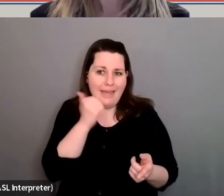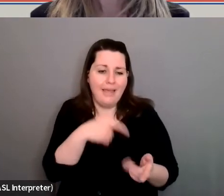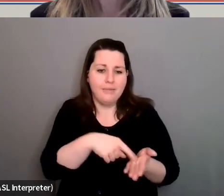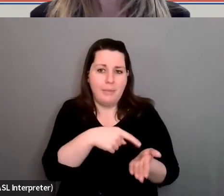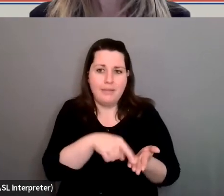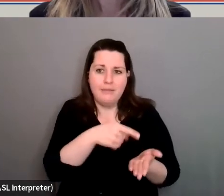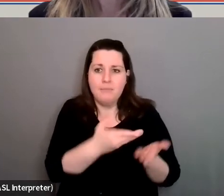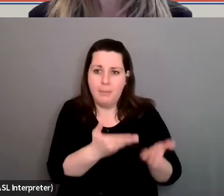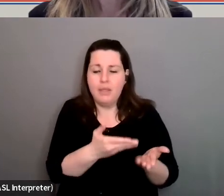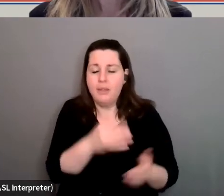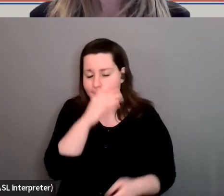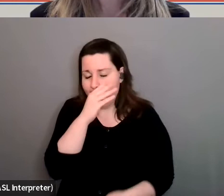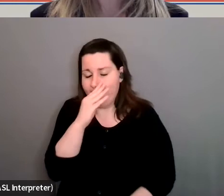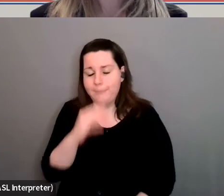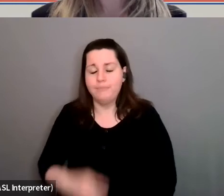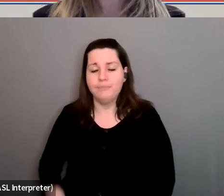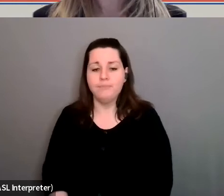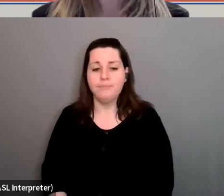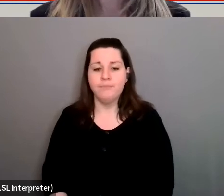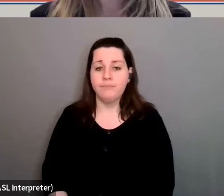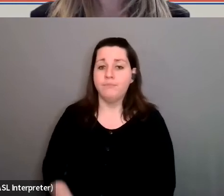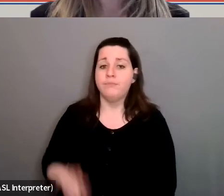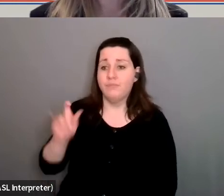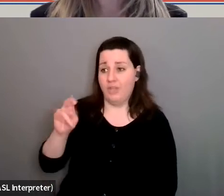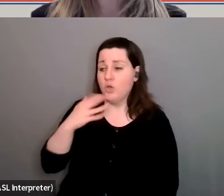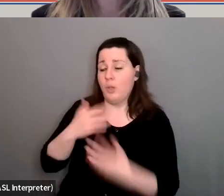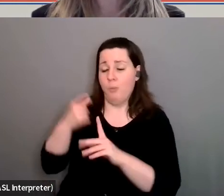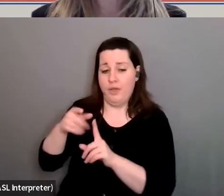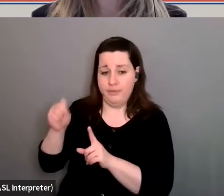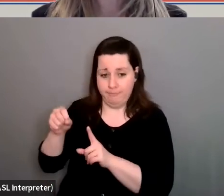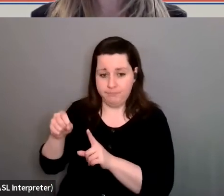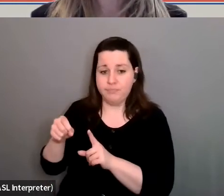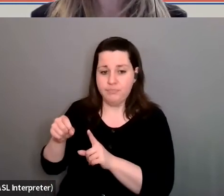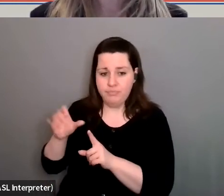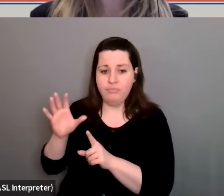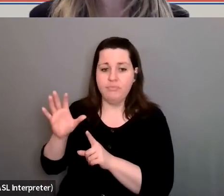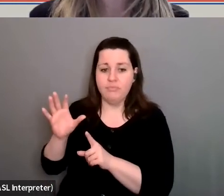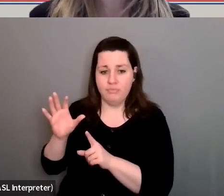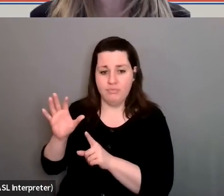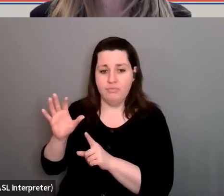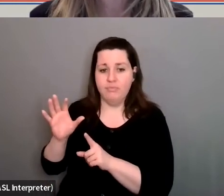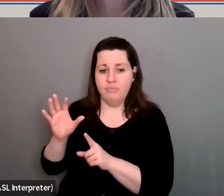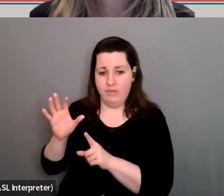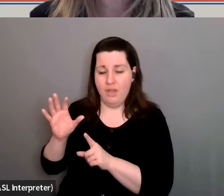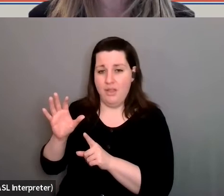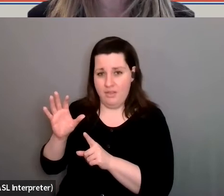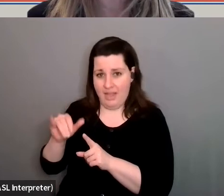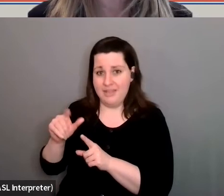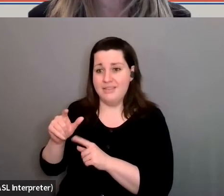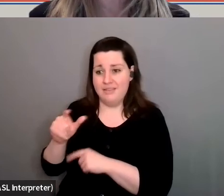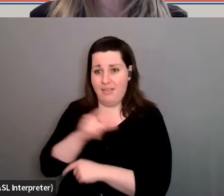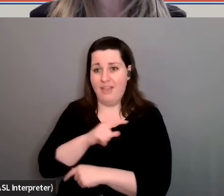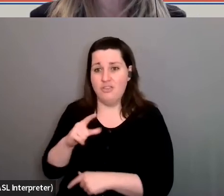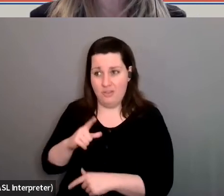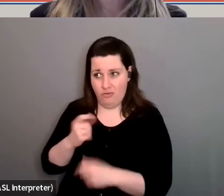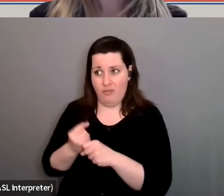more than the 16,000. That is a very good point. Yes, that was actually one of the things that the legislature clarified